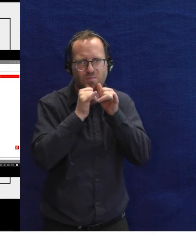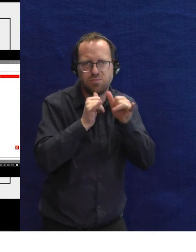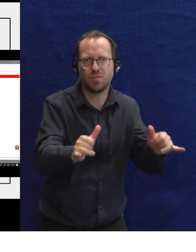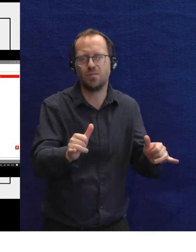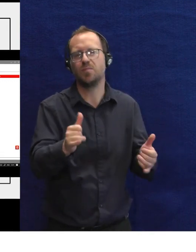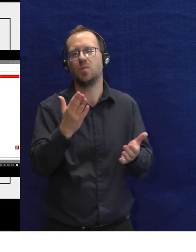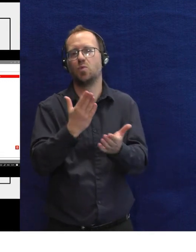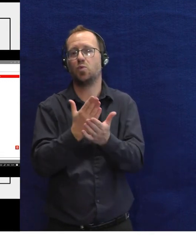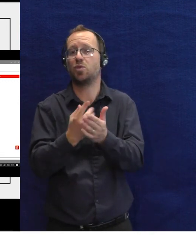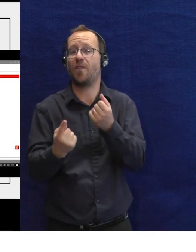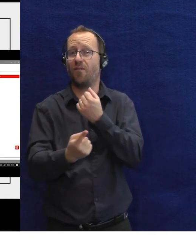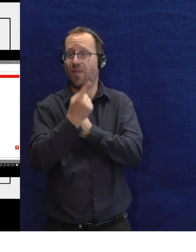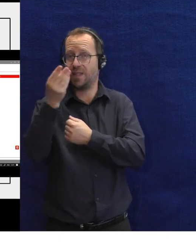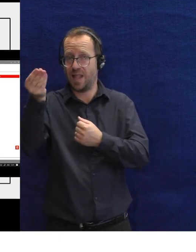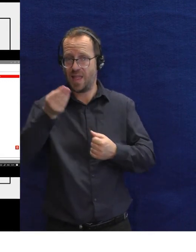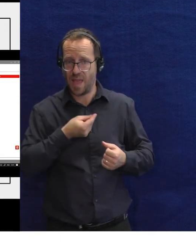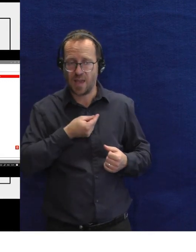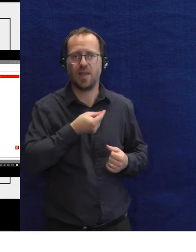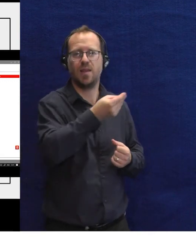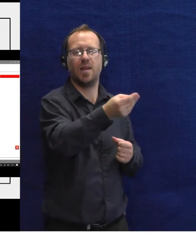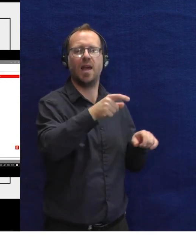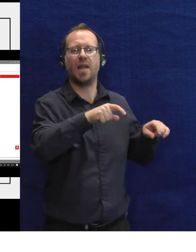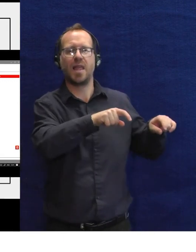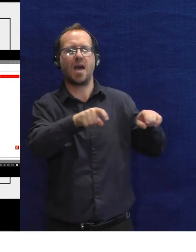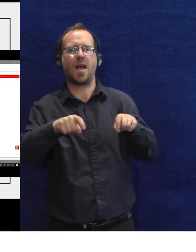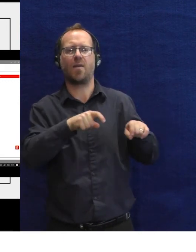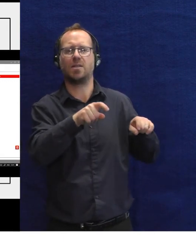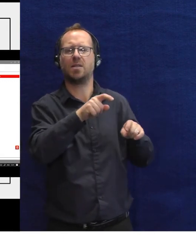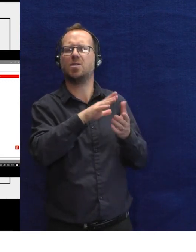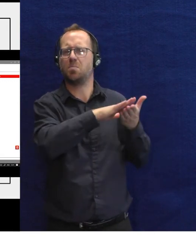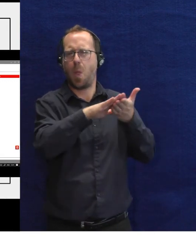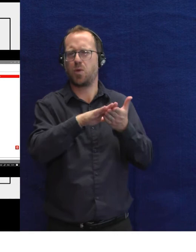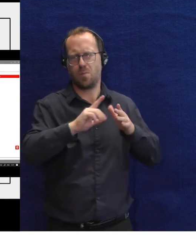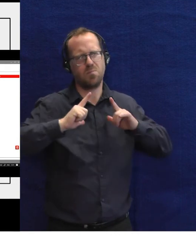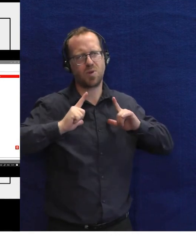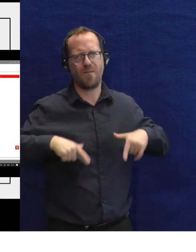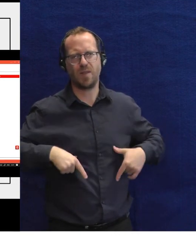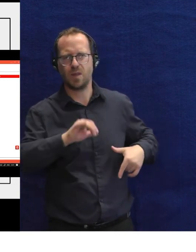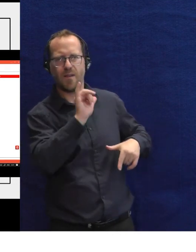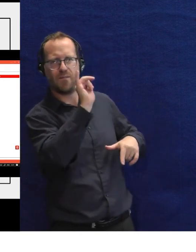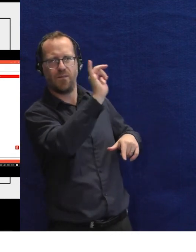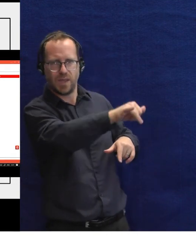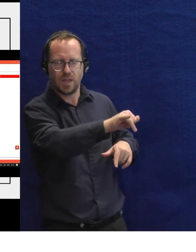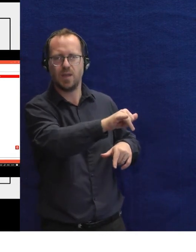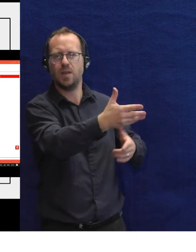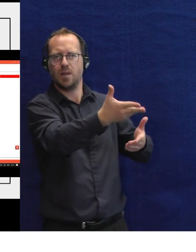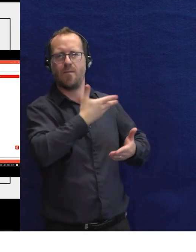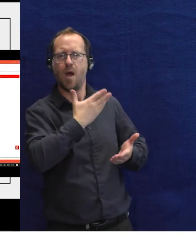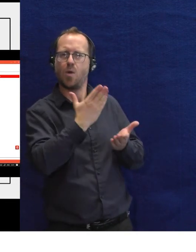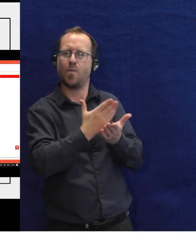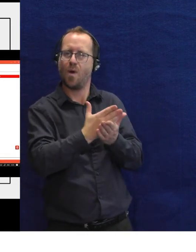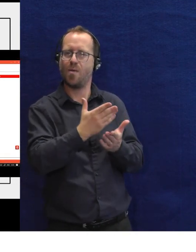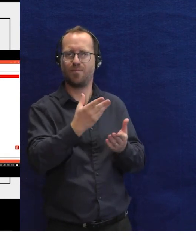your recording company, and they are making the professional recordings. Then you jump back to the ADauthor. You can use